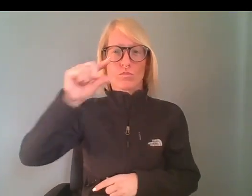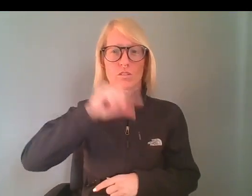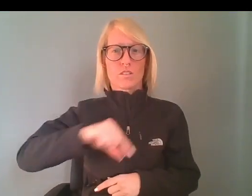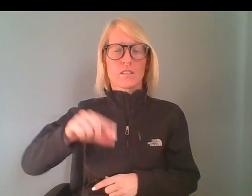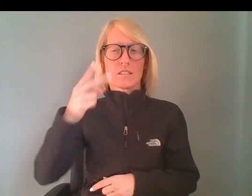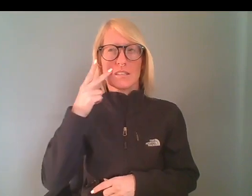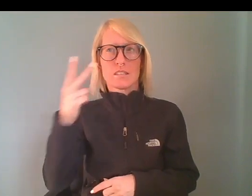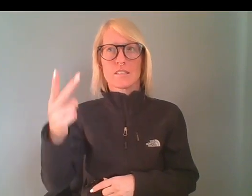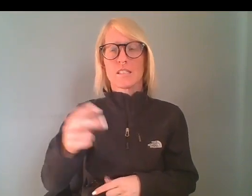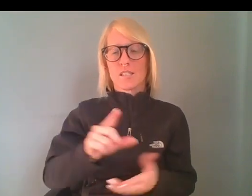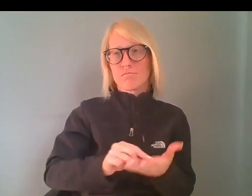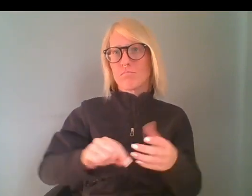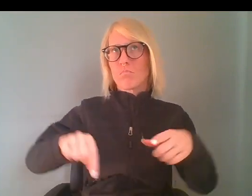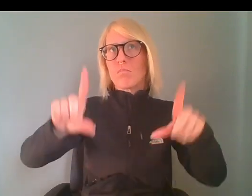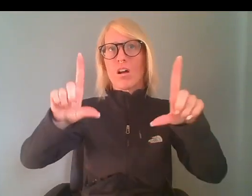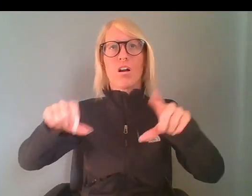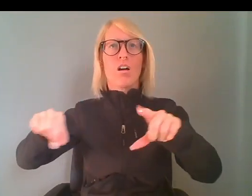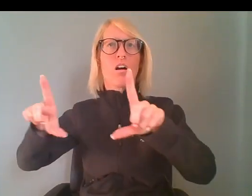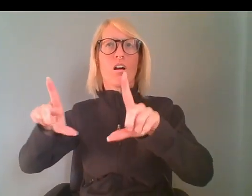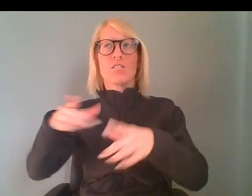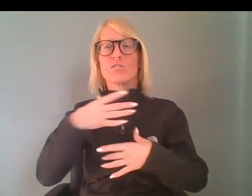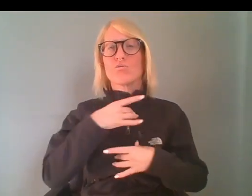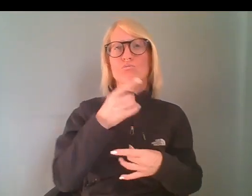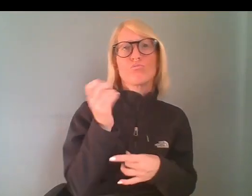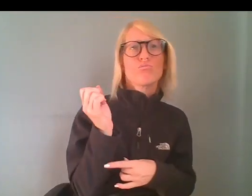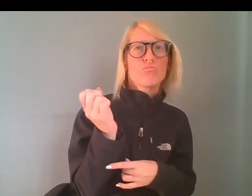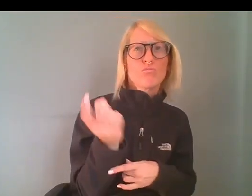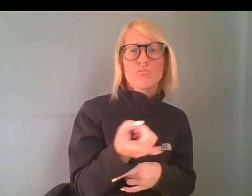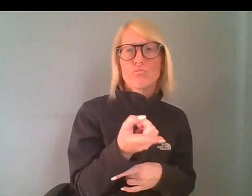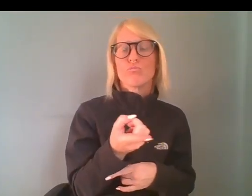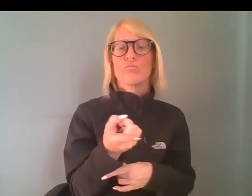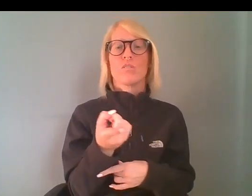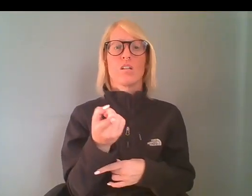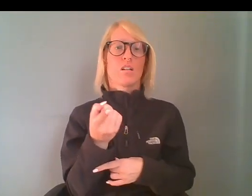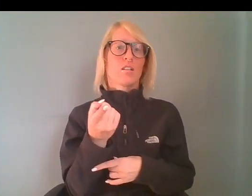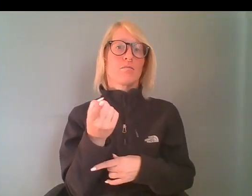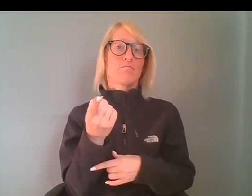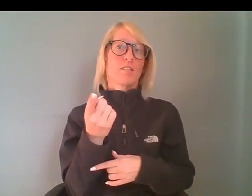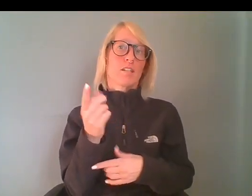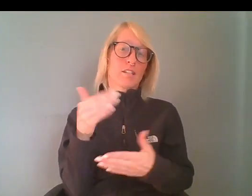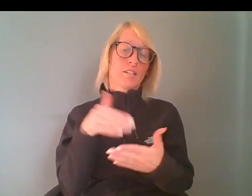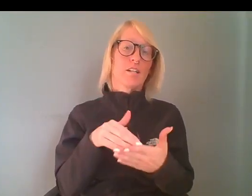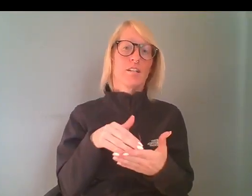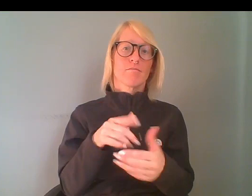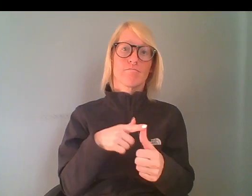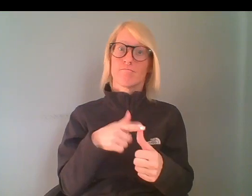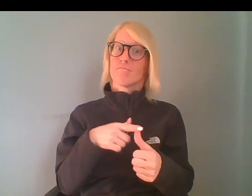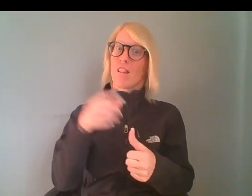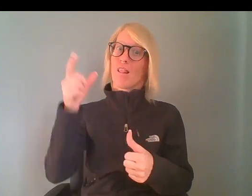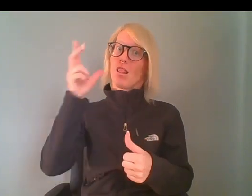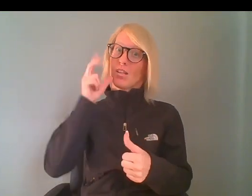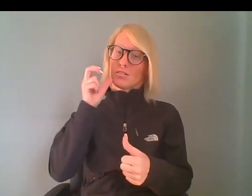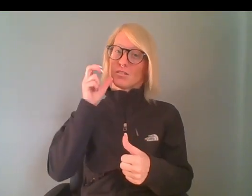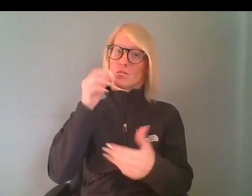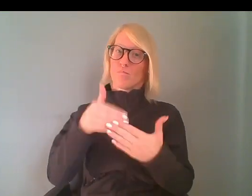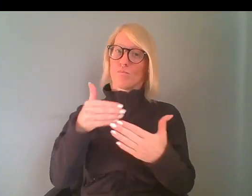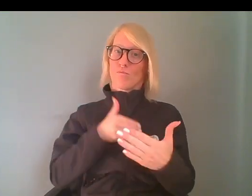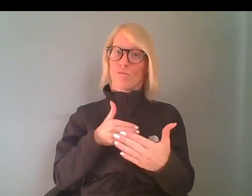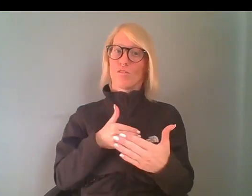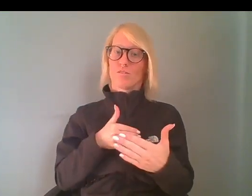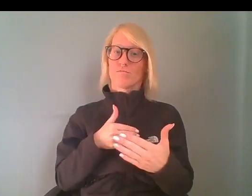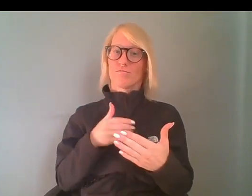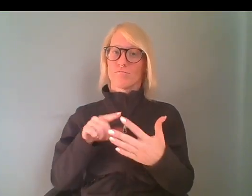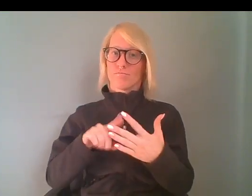there, see what's interesting. Just, again, it's part of that listening before you're doing. Think about